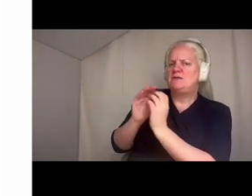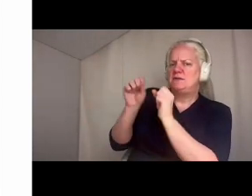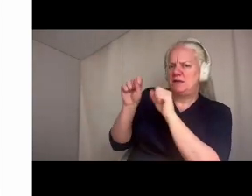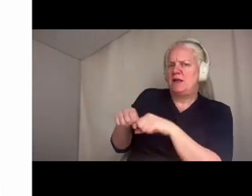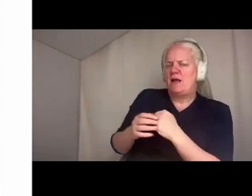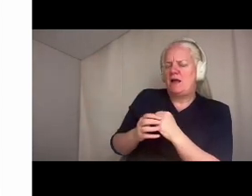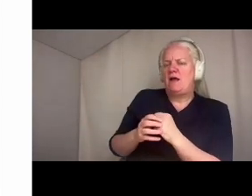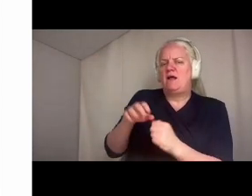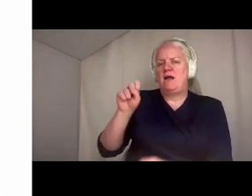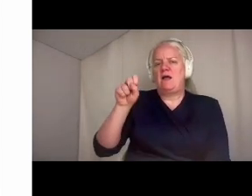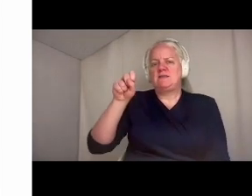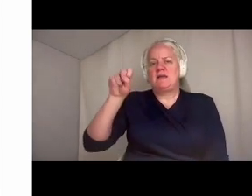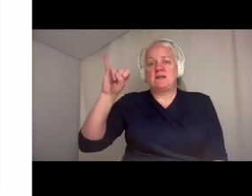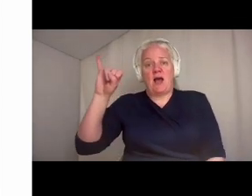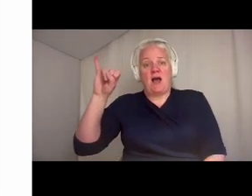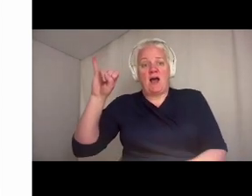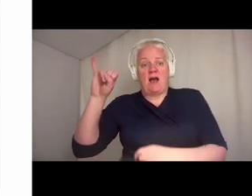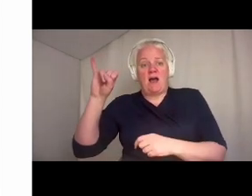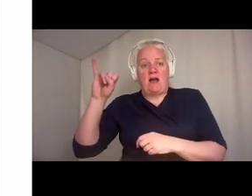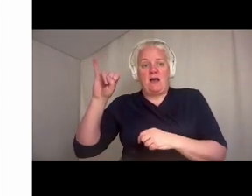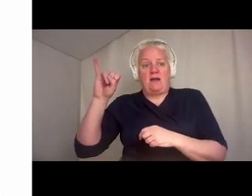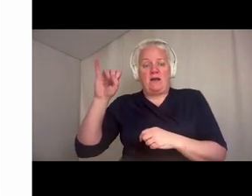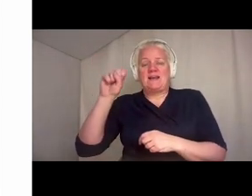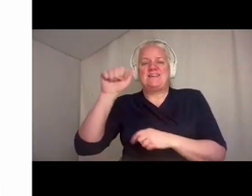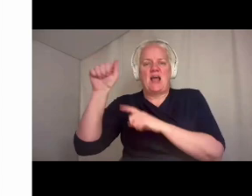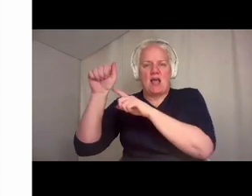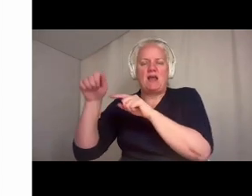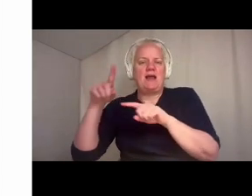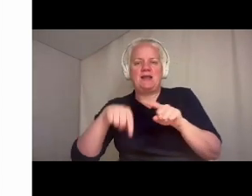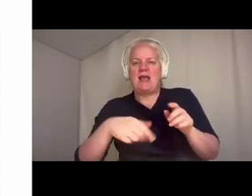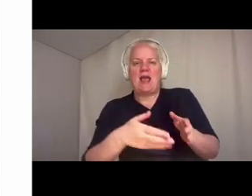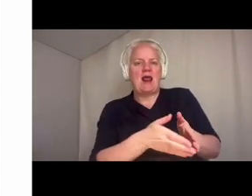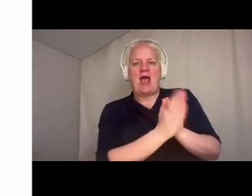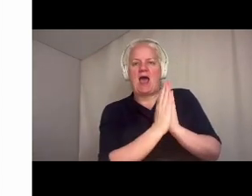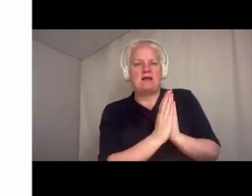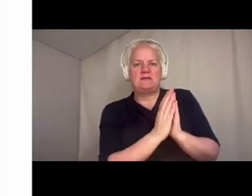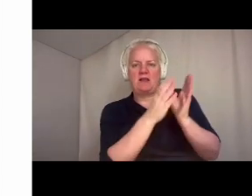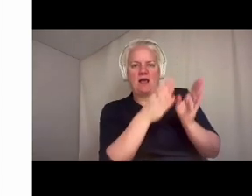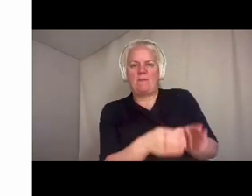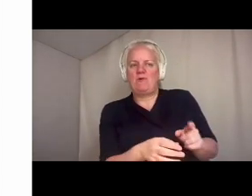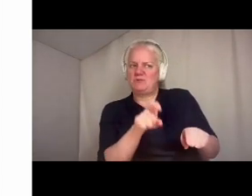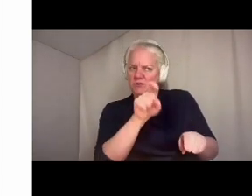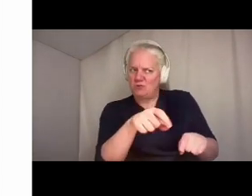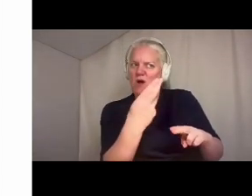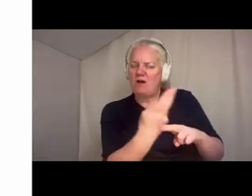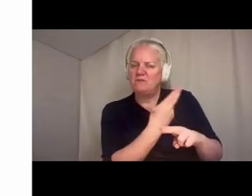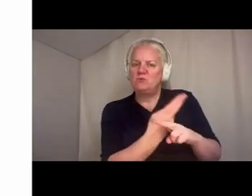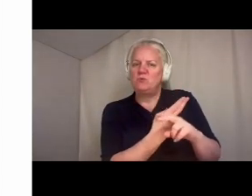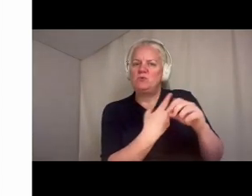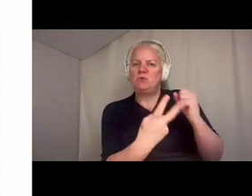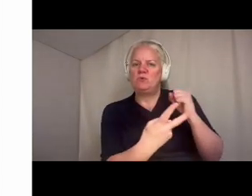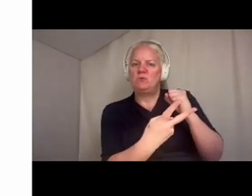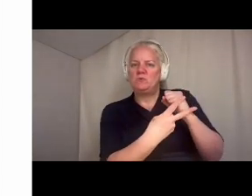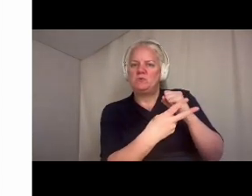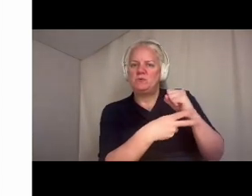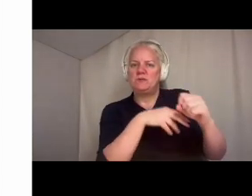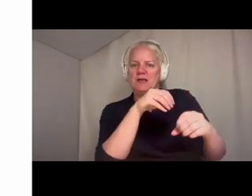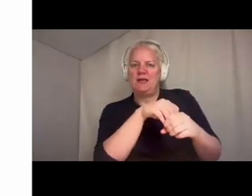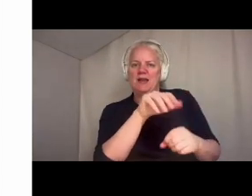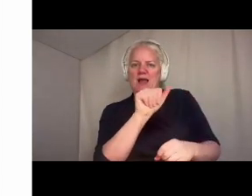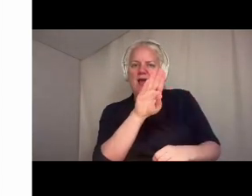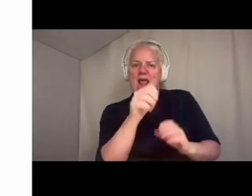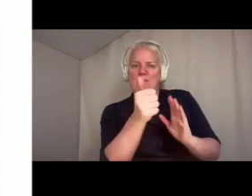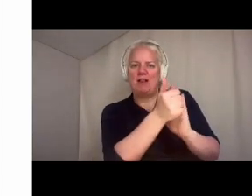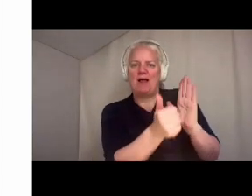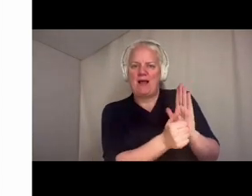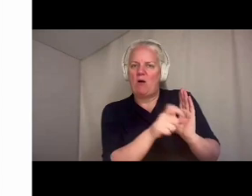cannot ask that individual to use the funds that are in their ABLE account to repay them. So a tip